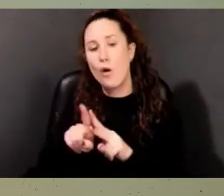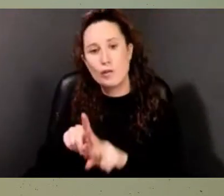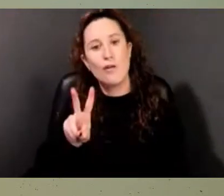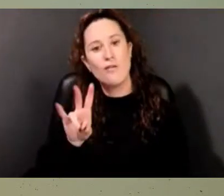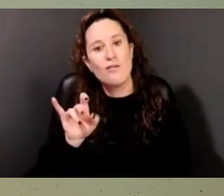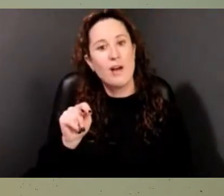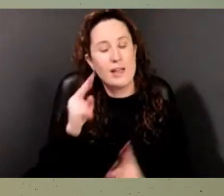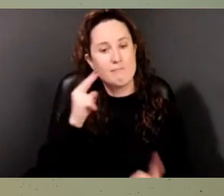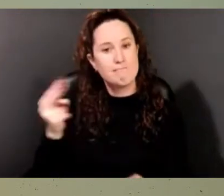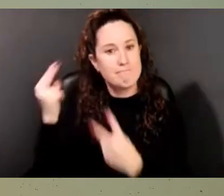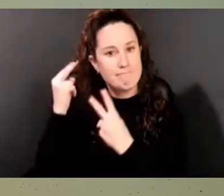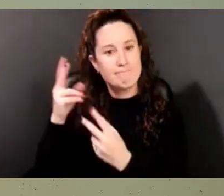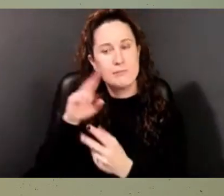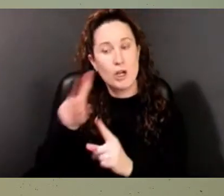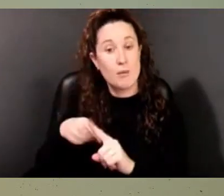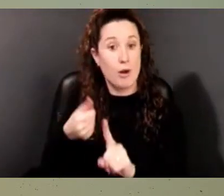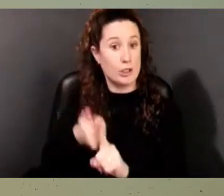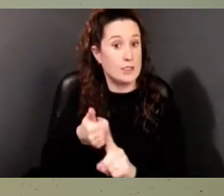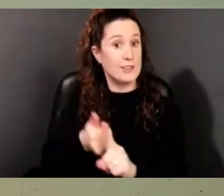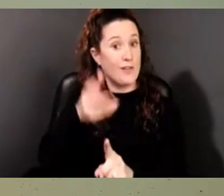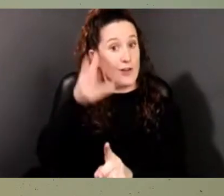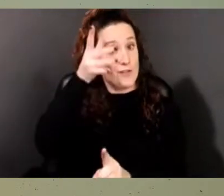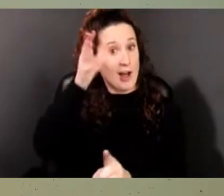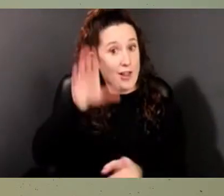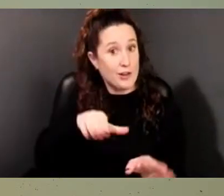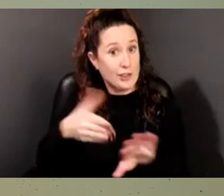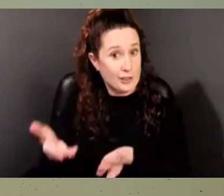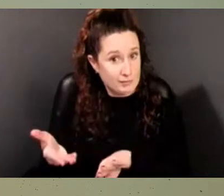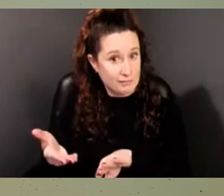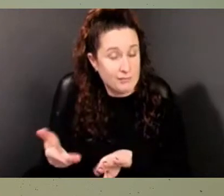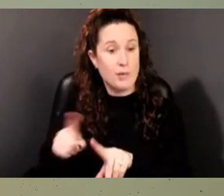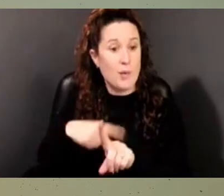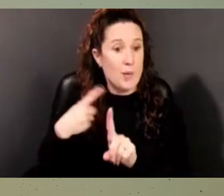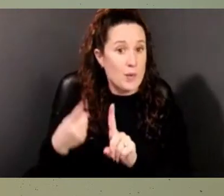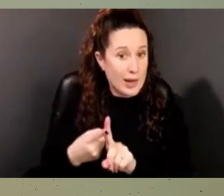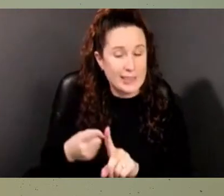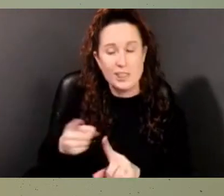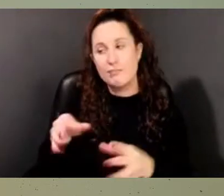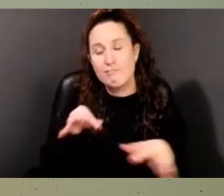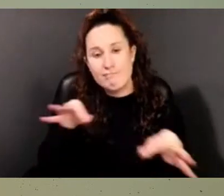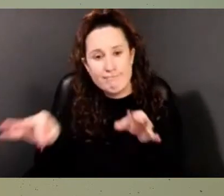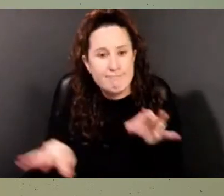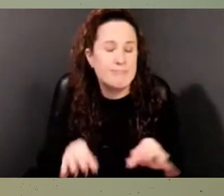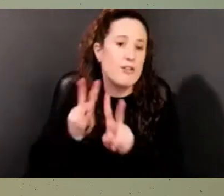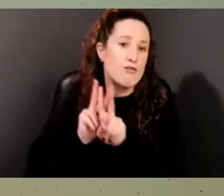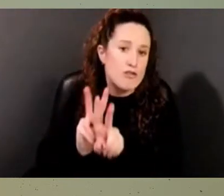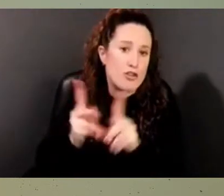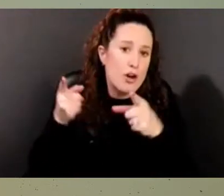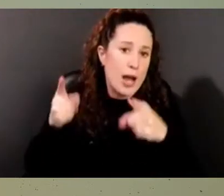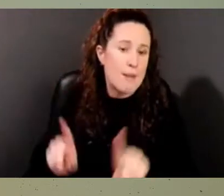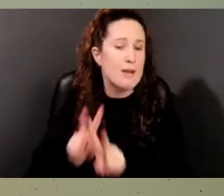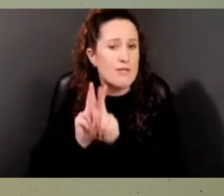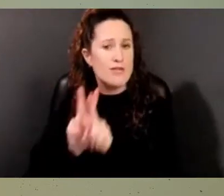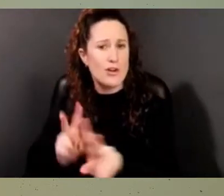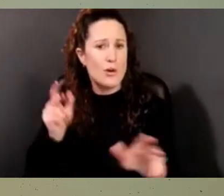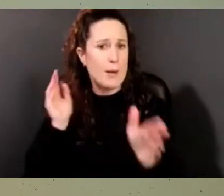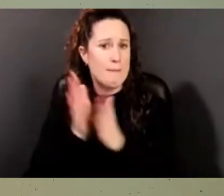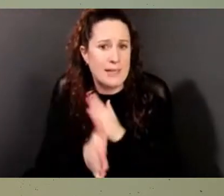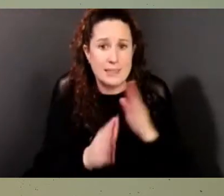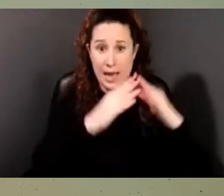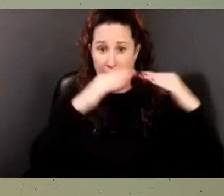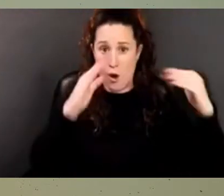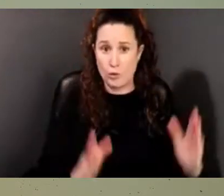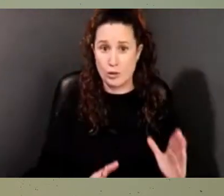father, Pompey, died, that his funeral procession passed by the mansion on the way to the burial ground, and that Violet's mother